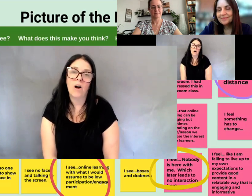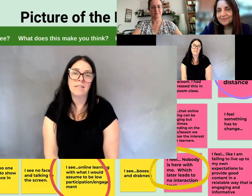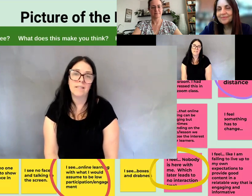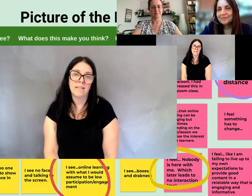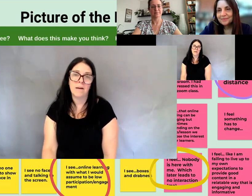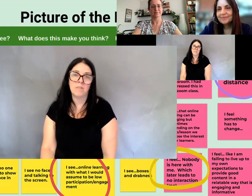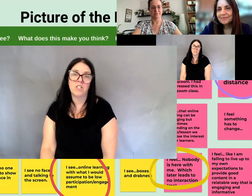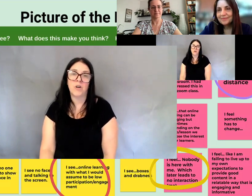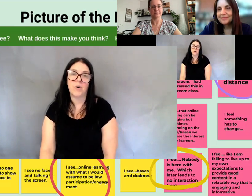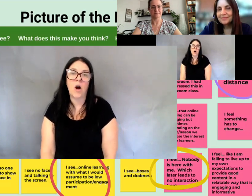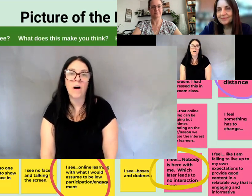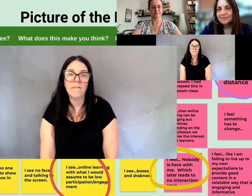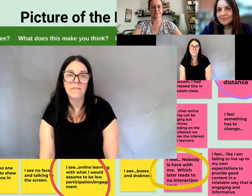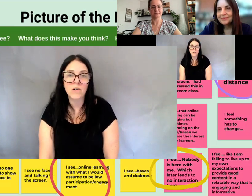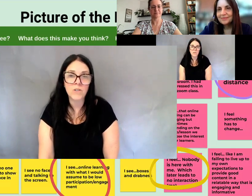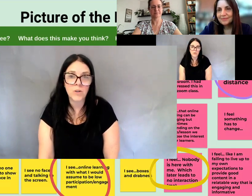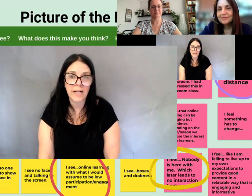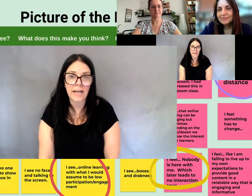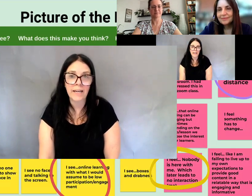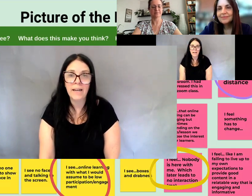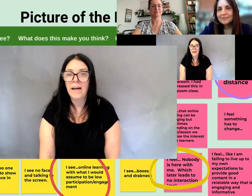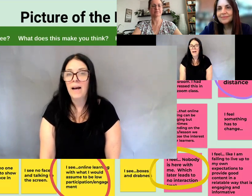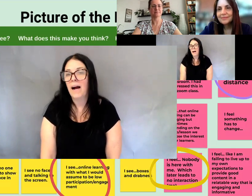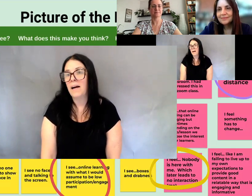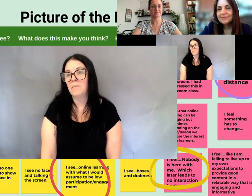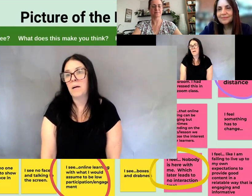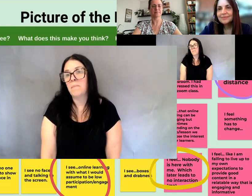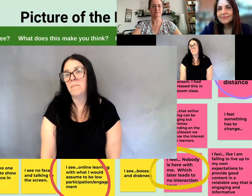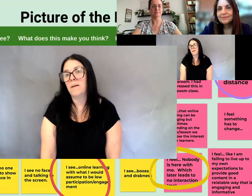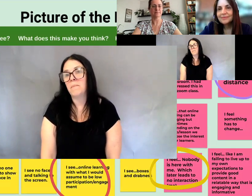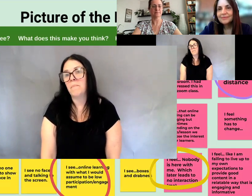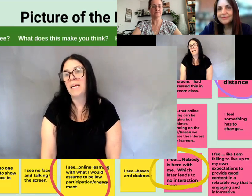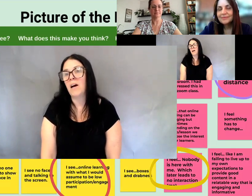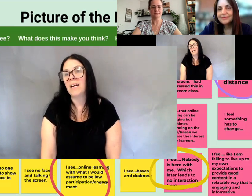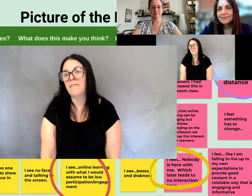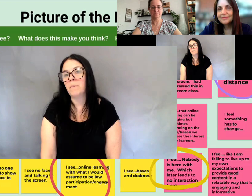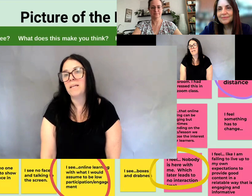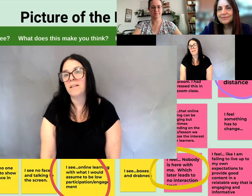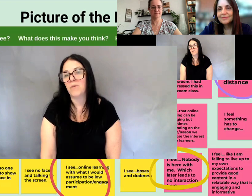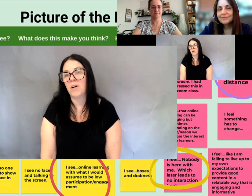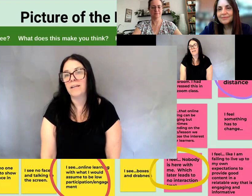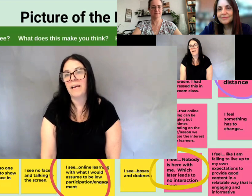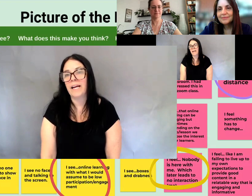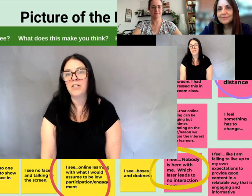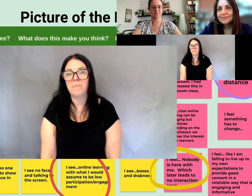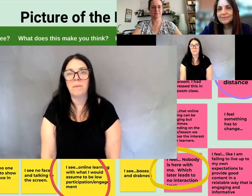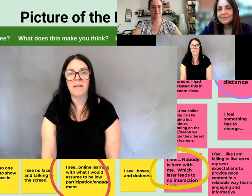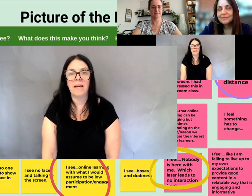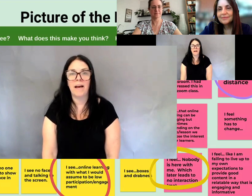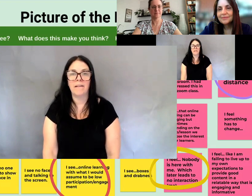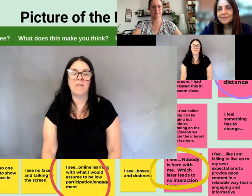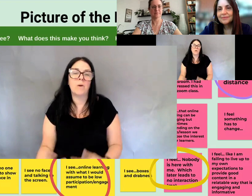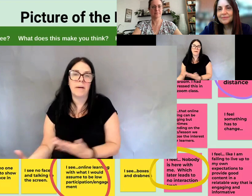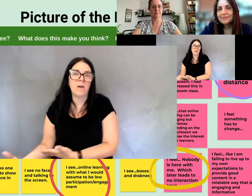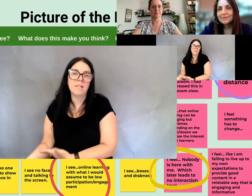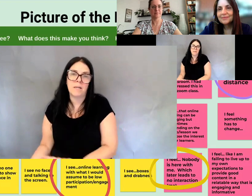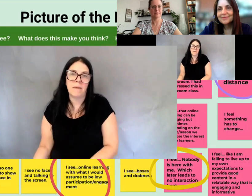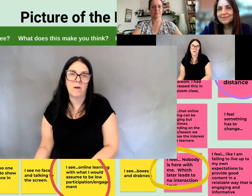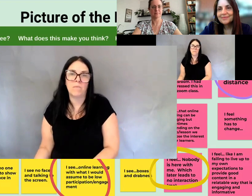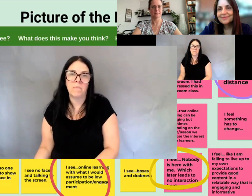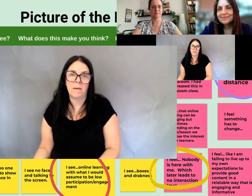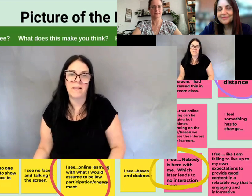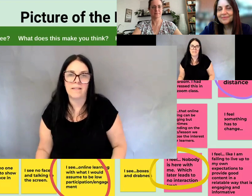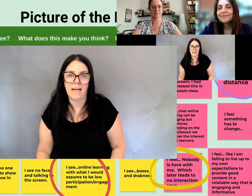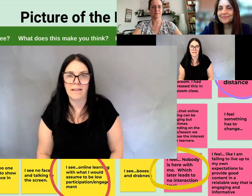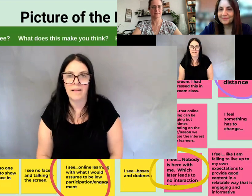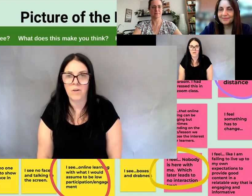that cause them to turn off their screen. And it may not even be that they're not engaged. Maybe they're embarrassed